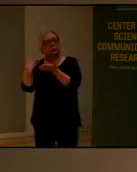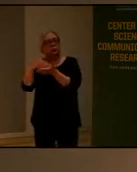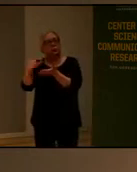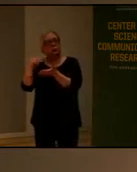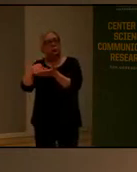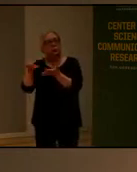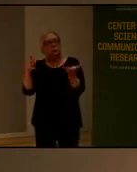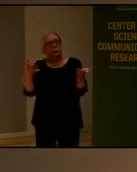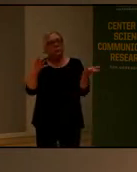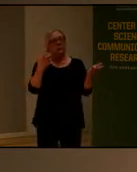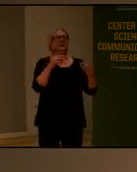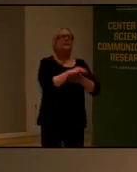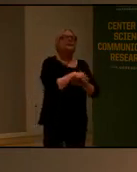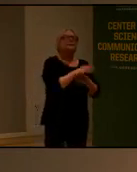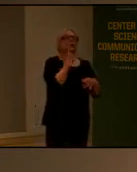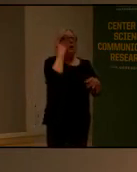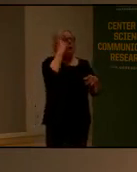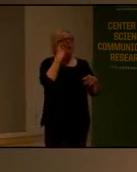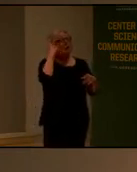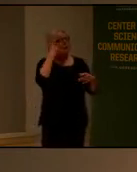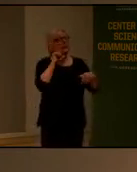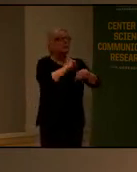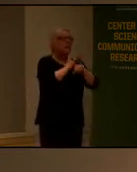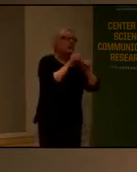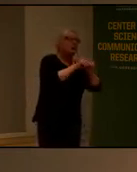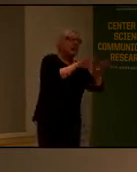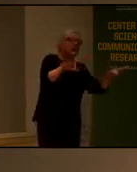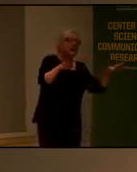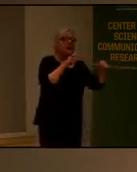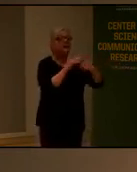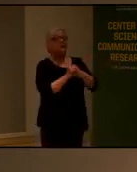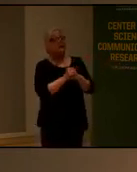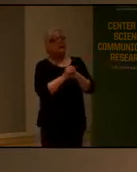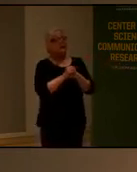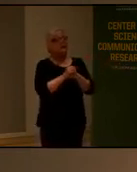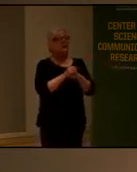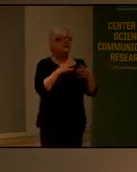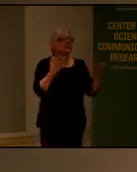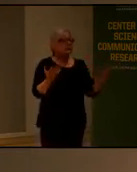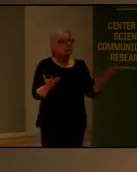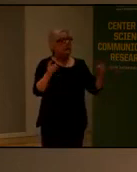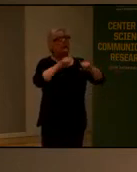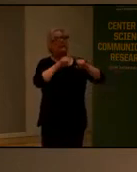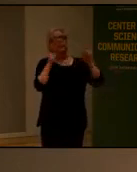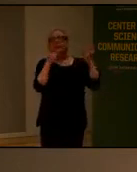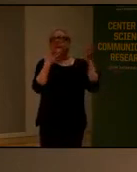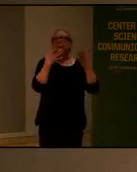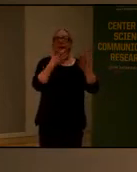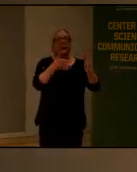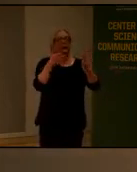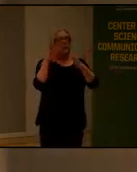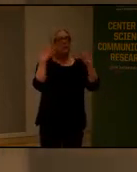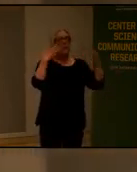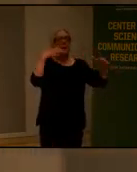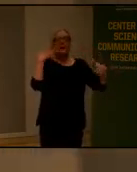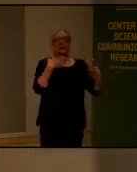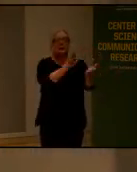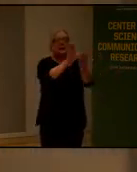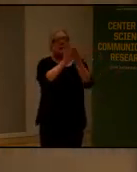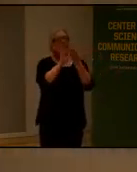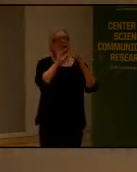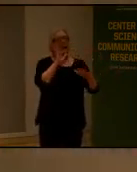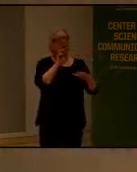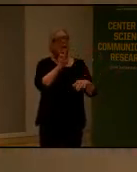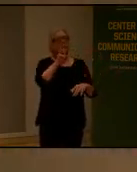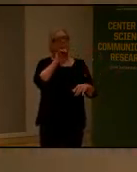with the environment, when I think about pandemics, and the fact we are getting into increasing encounters with wildlife that increase